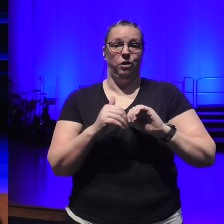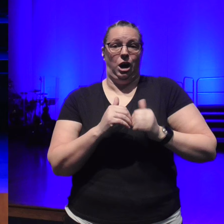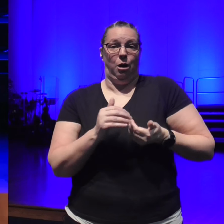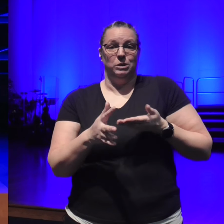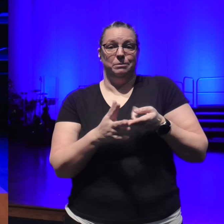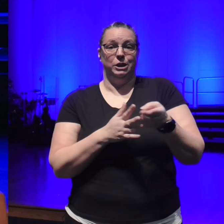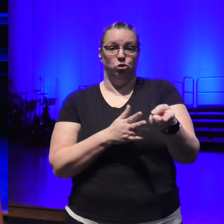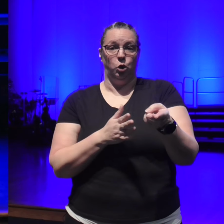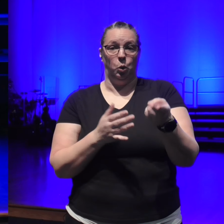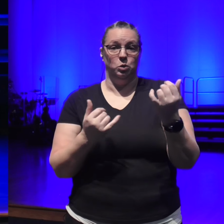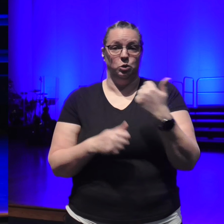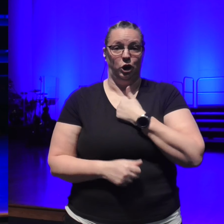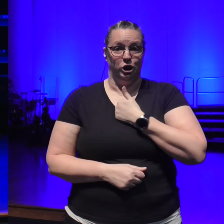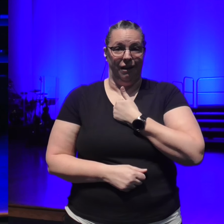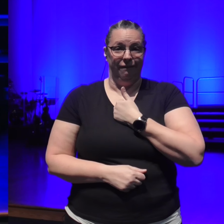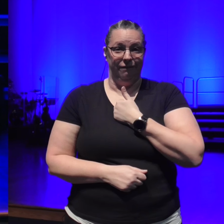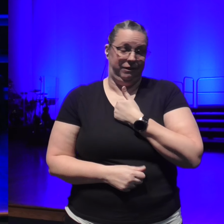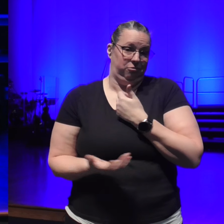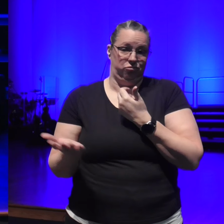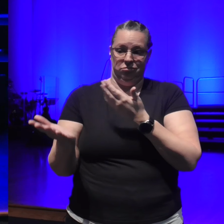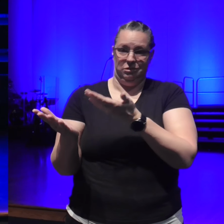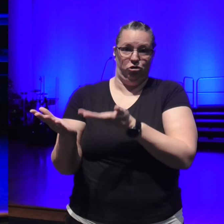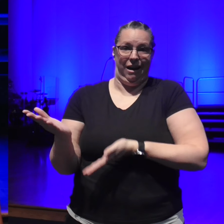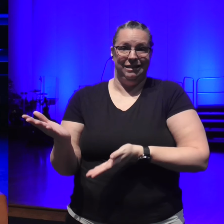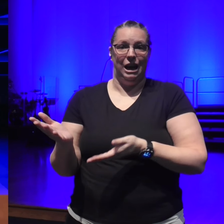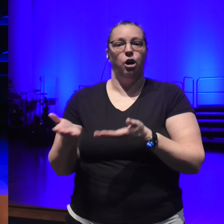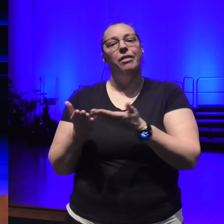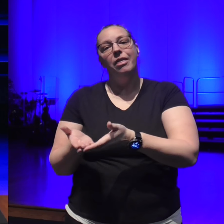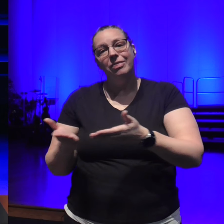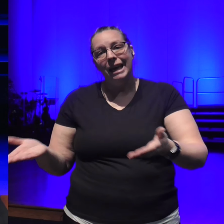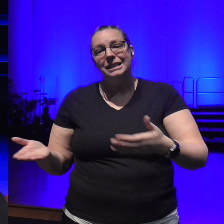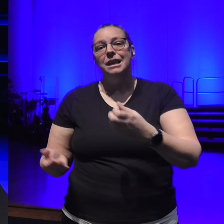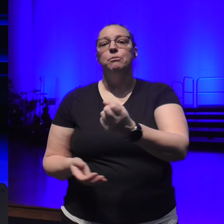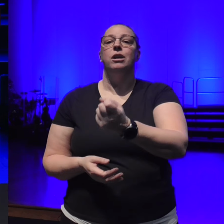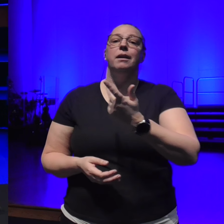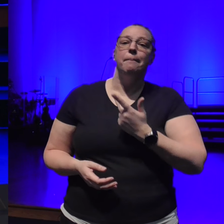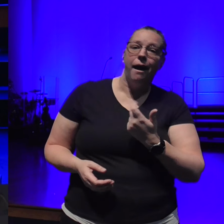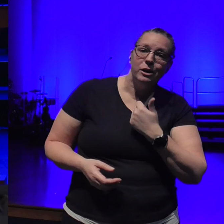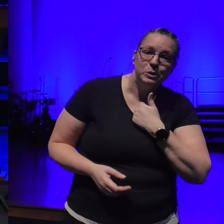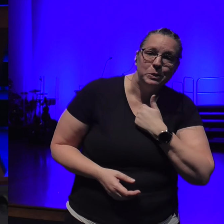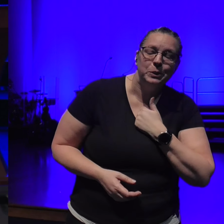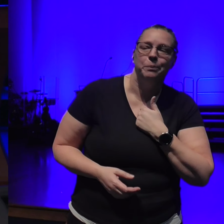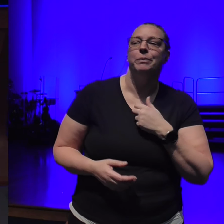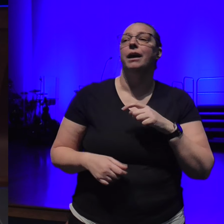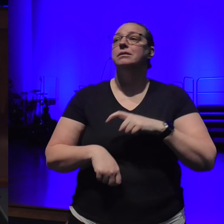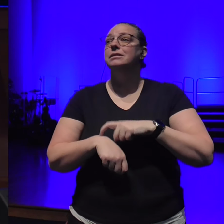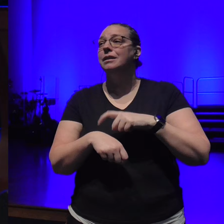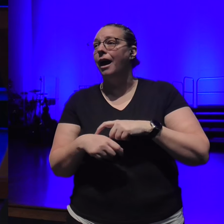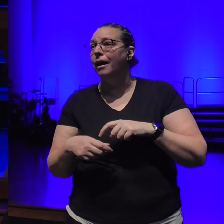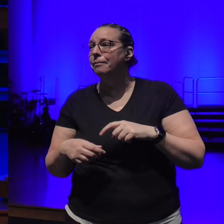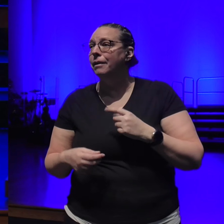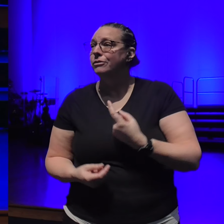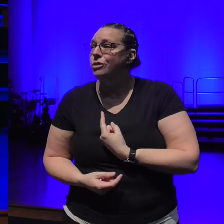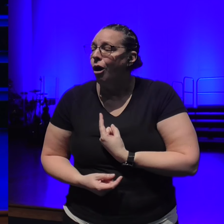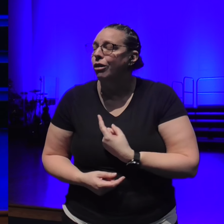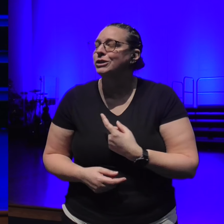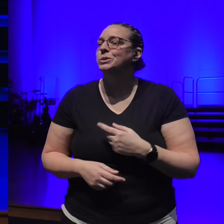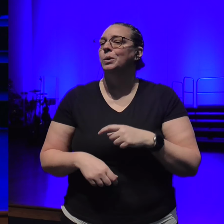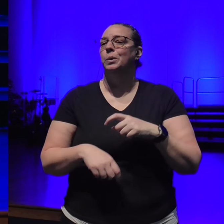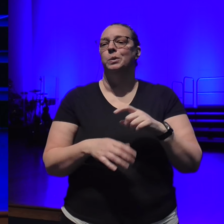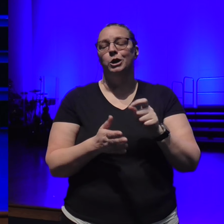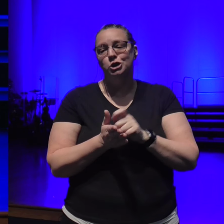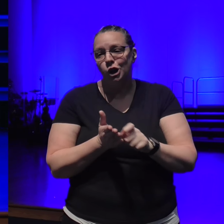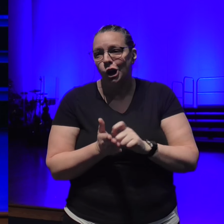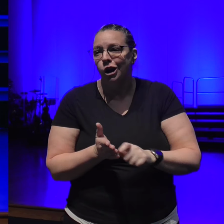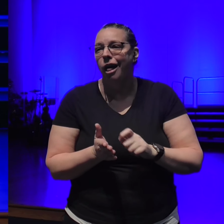there. Those things that bring you back to you, that time in solitude, that journaling, that hanging